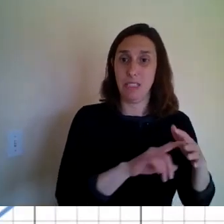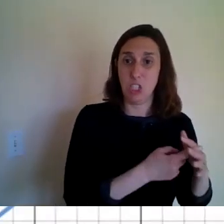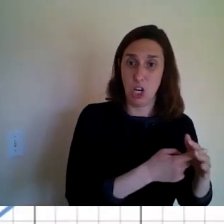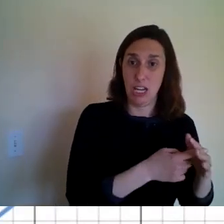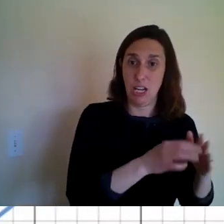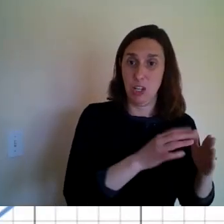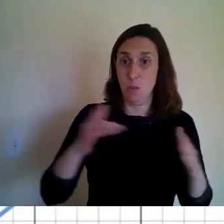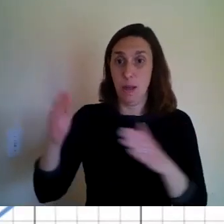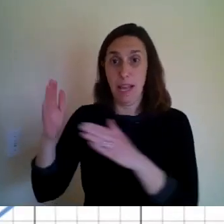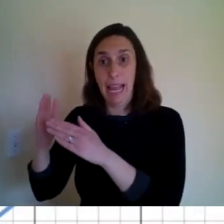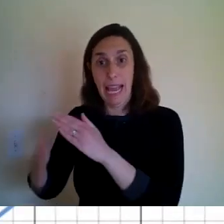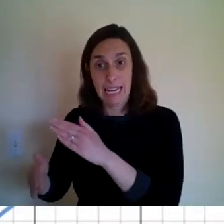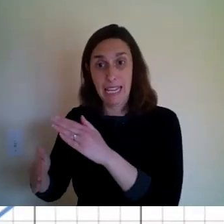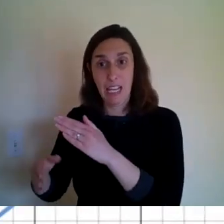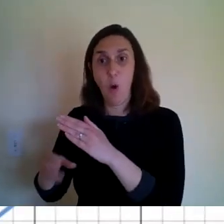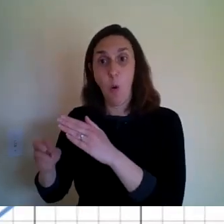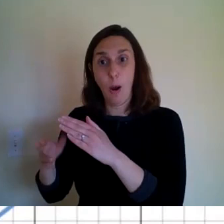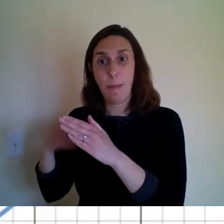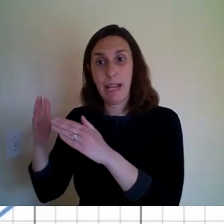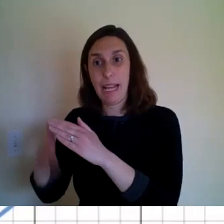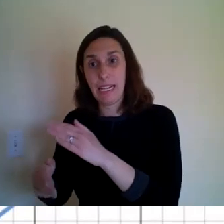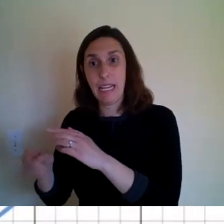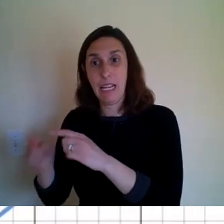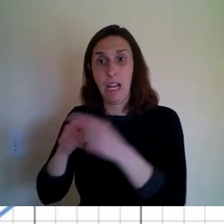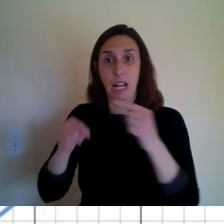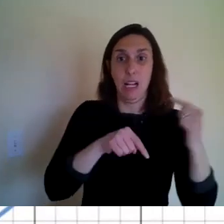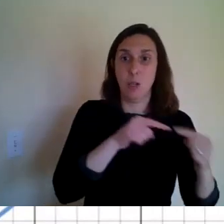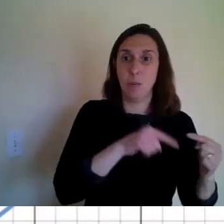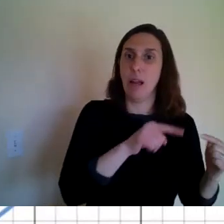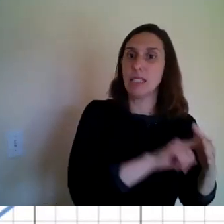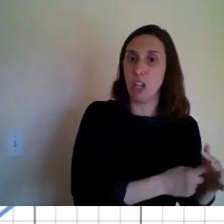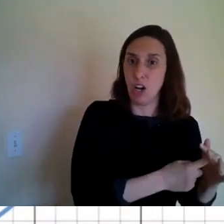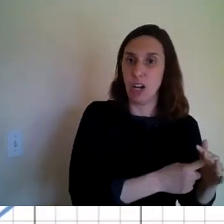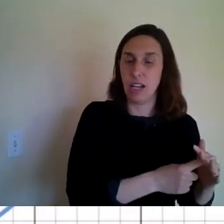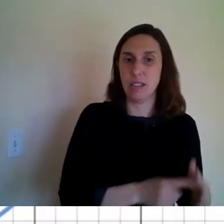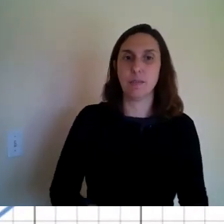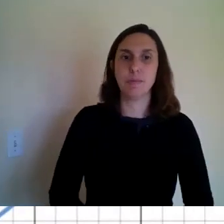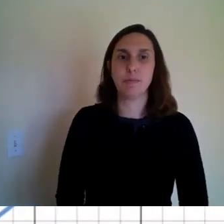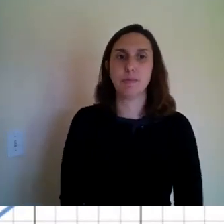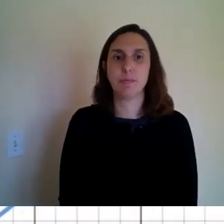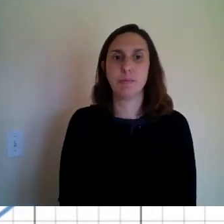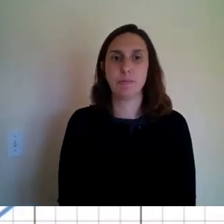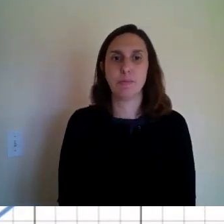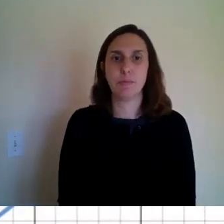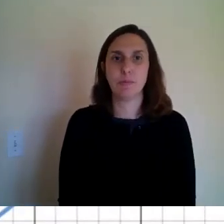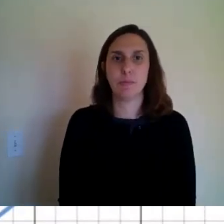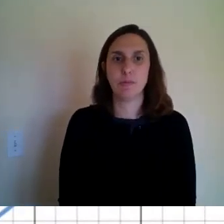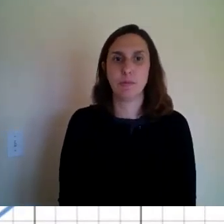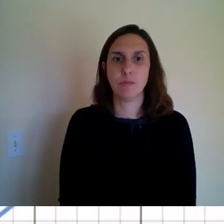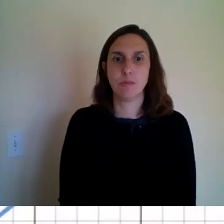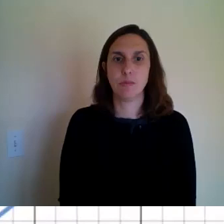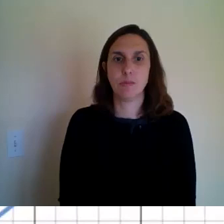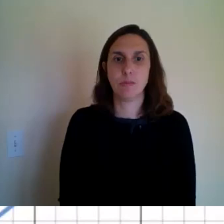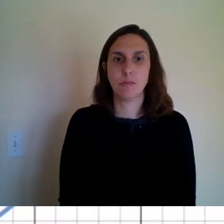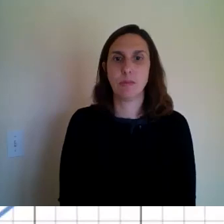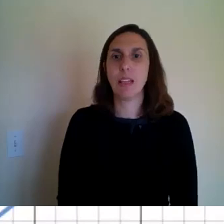each other. They do their job. The inverse undoes it. All right, let's look at different types